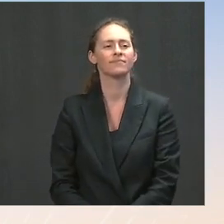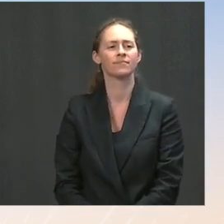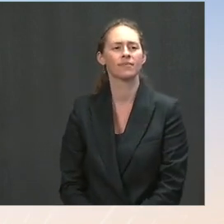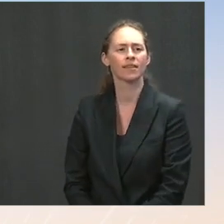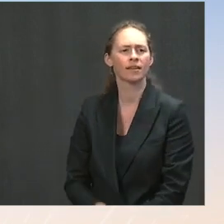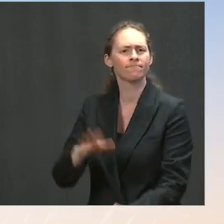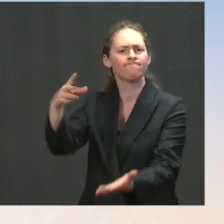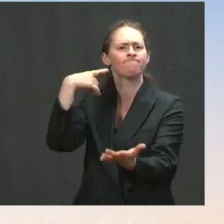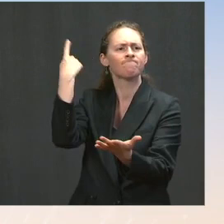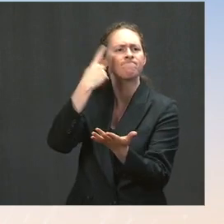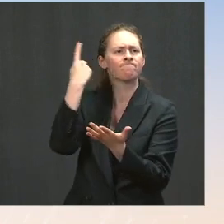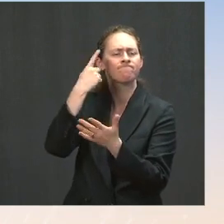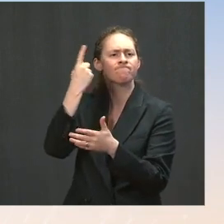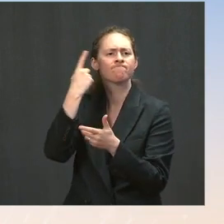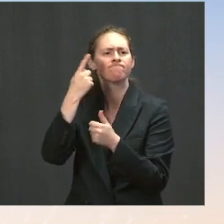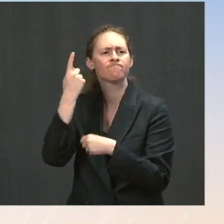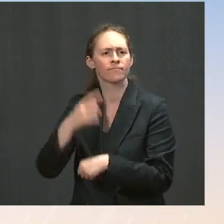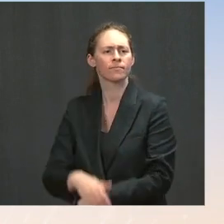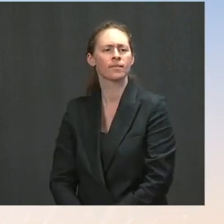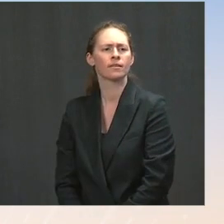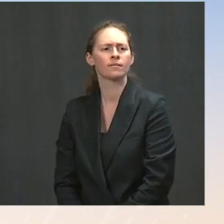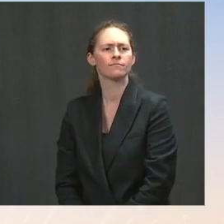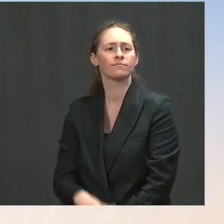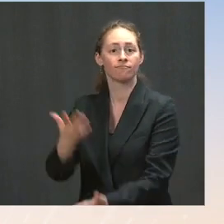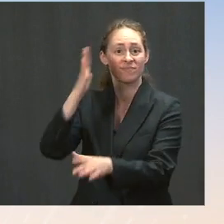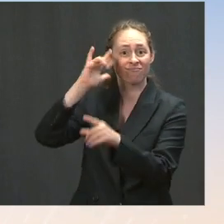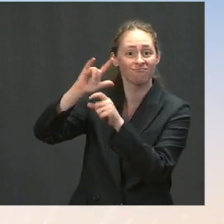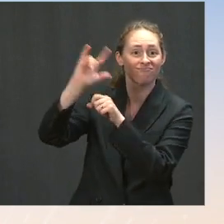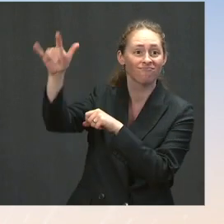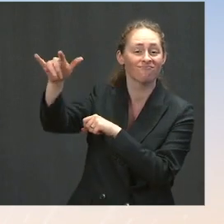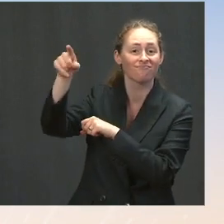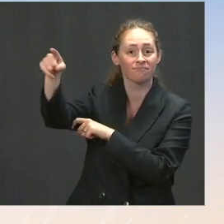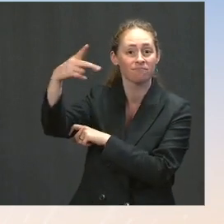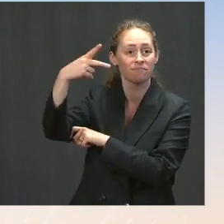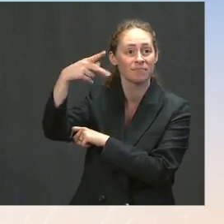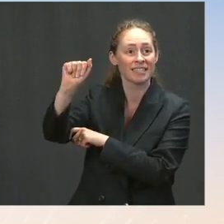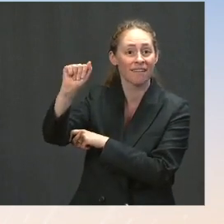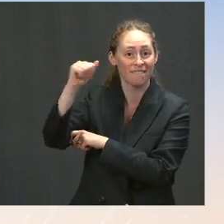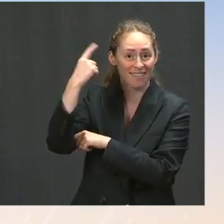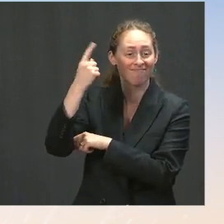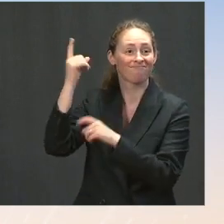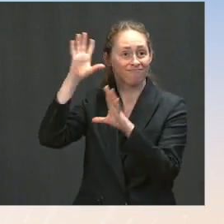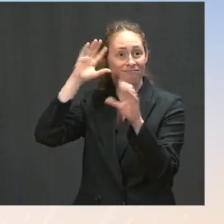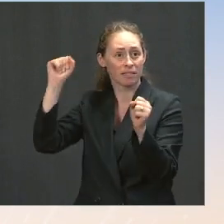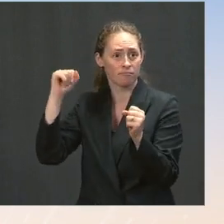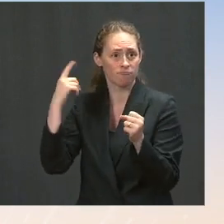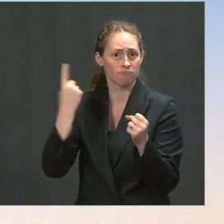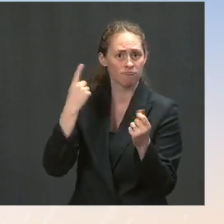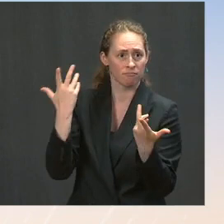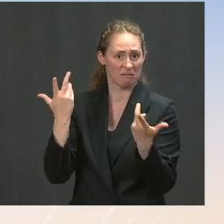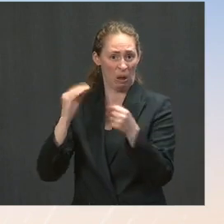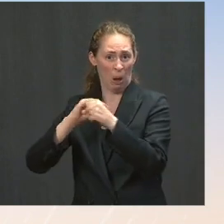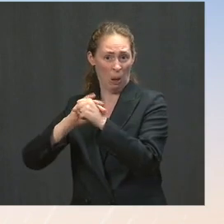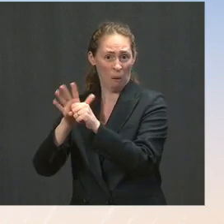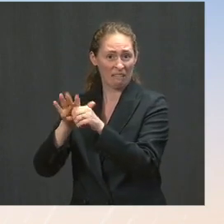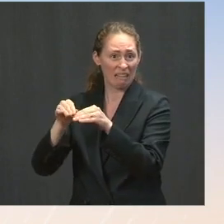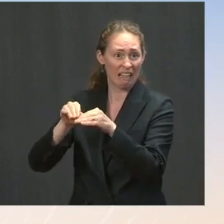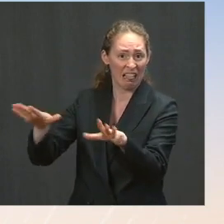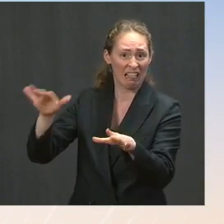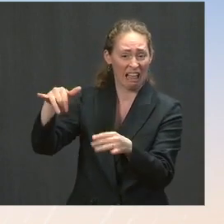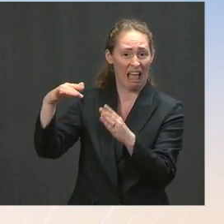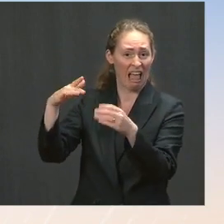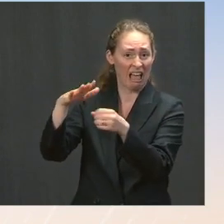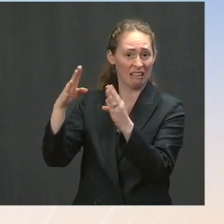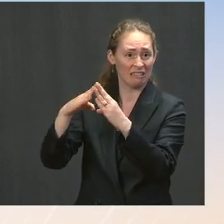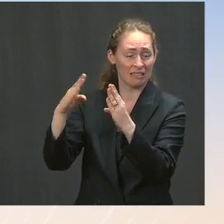be looking at the rate of infection there, and will that cause us to see any change in the president's own masking